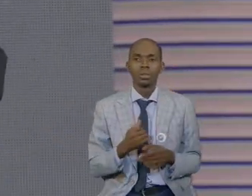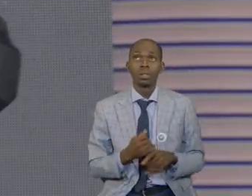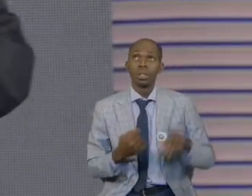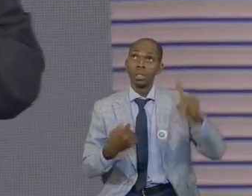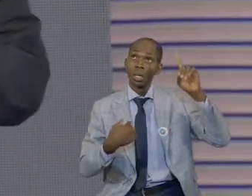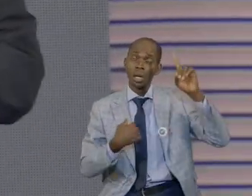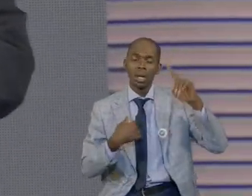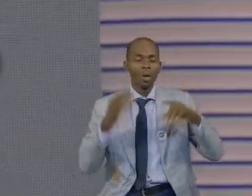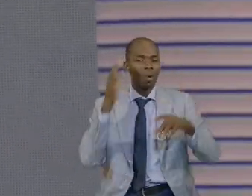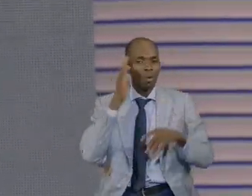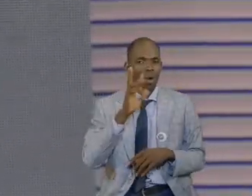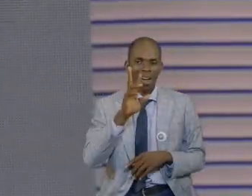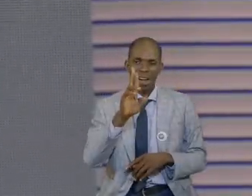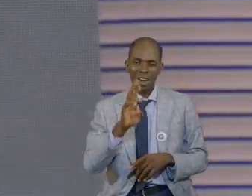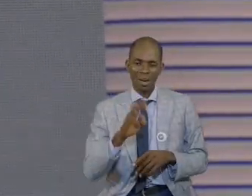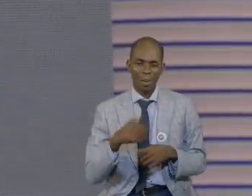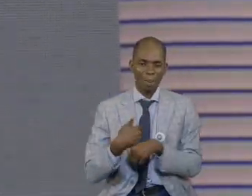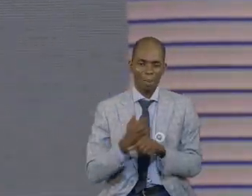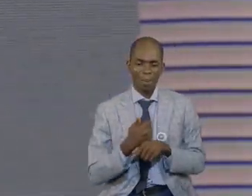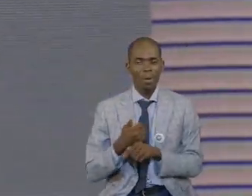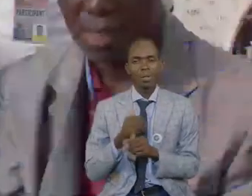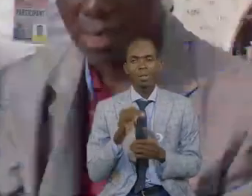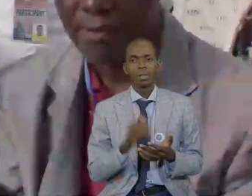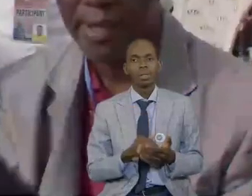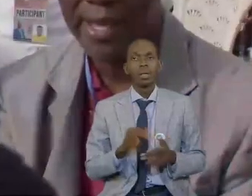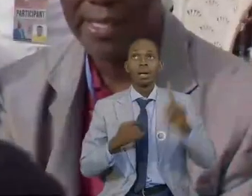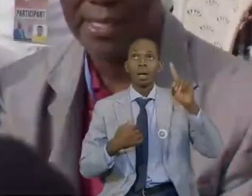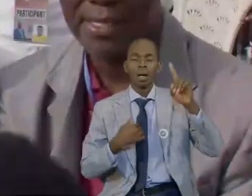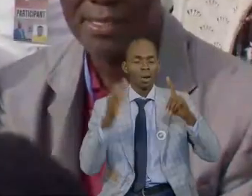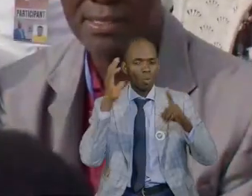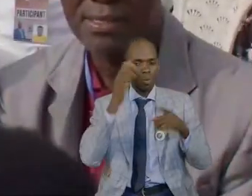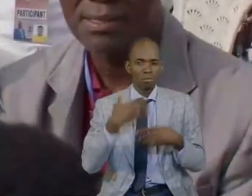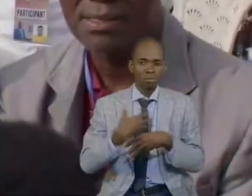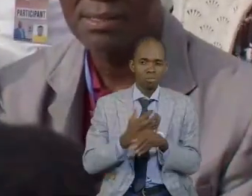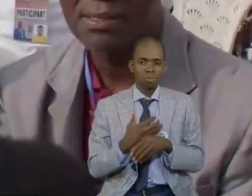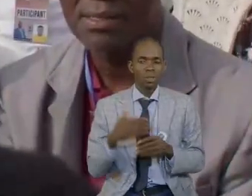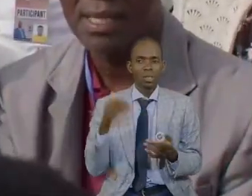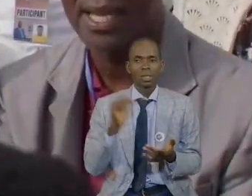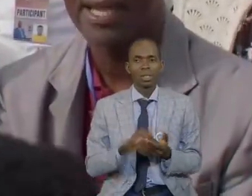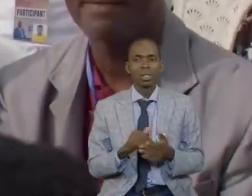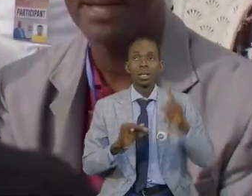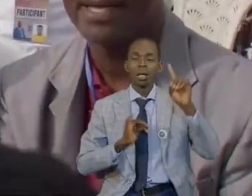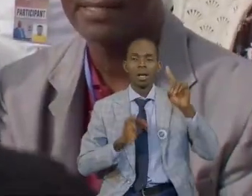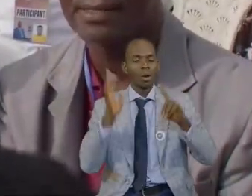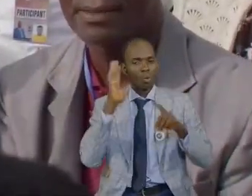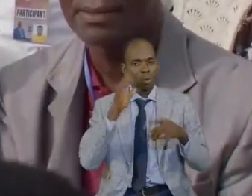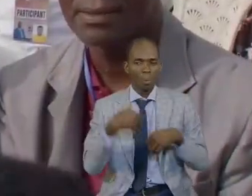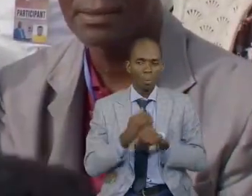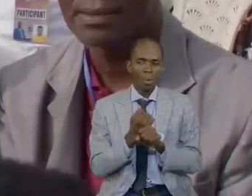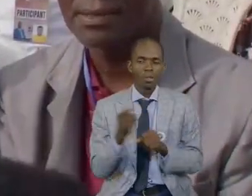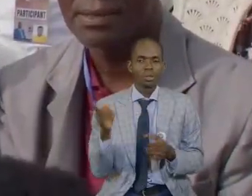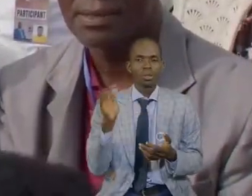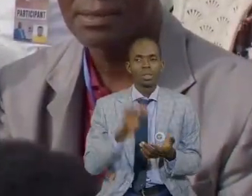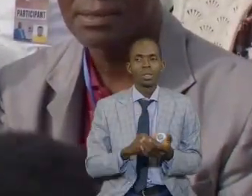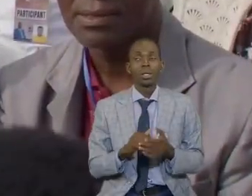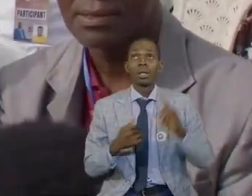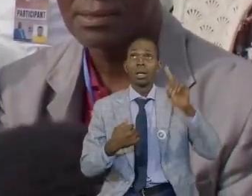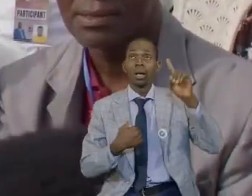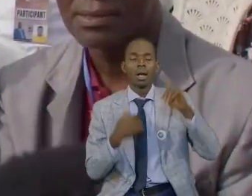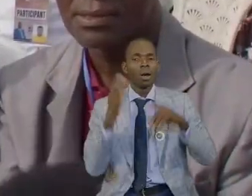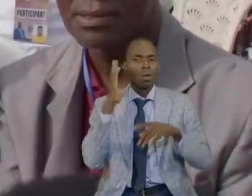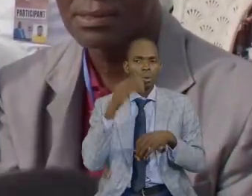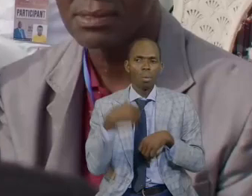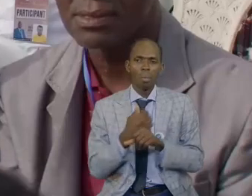you. I will reform you. I will refashion you. I will make you a